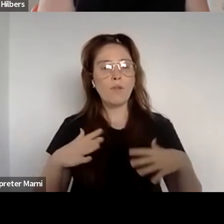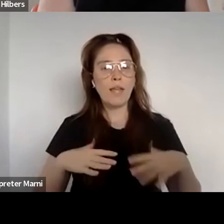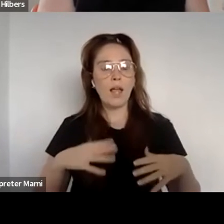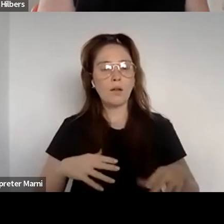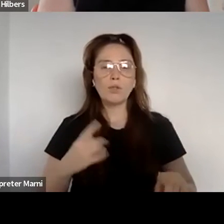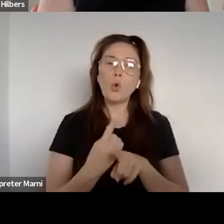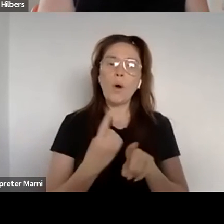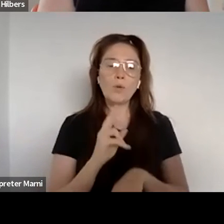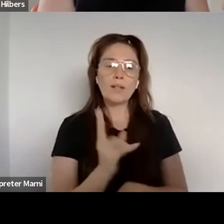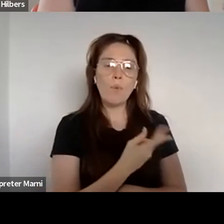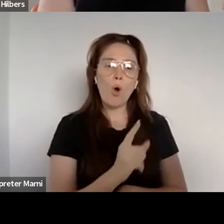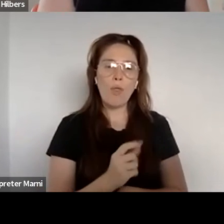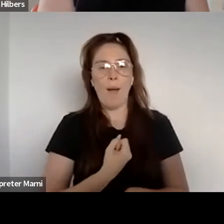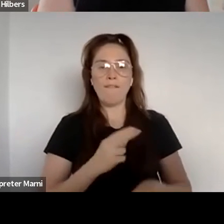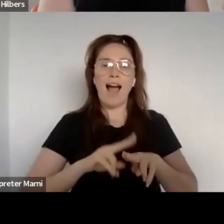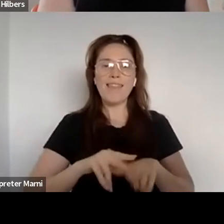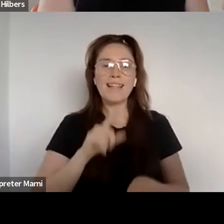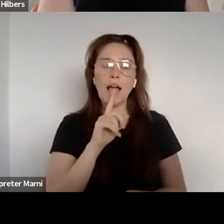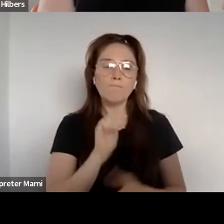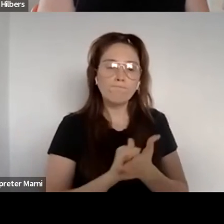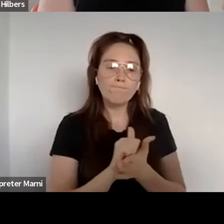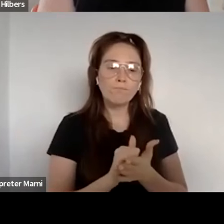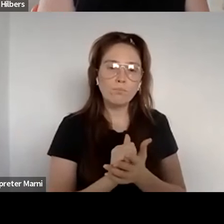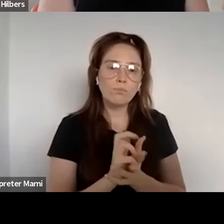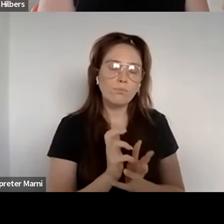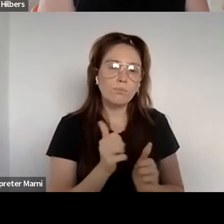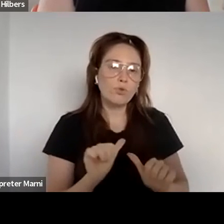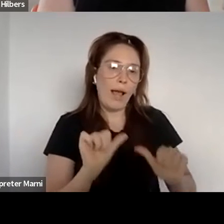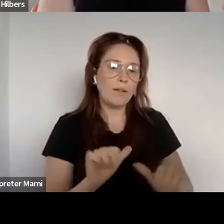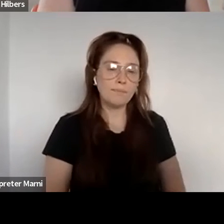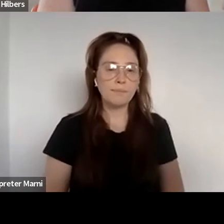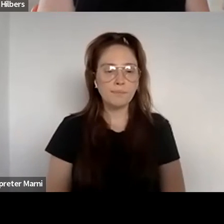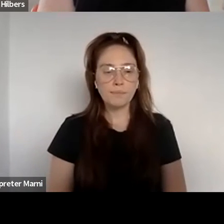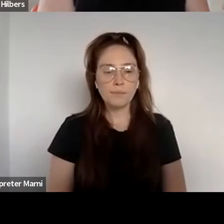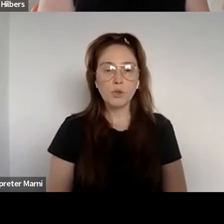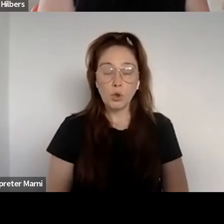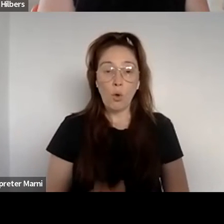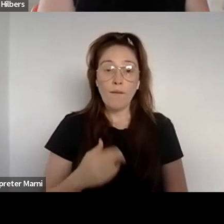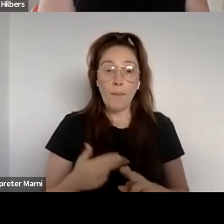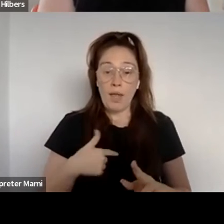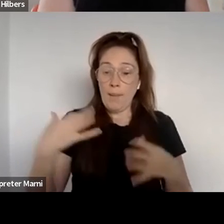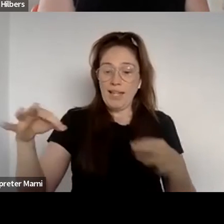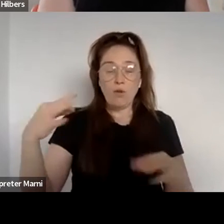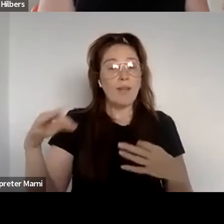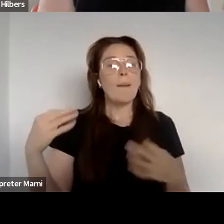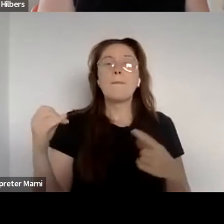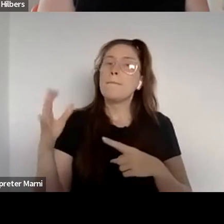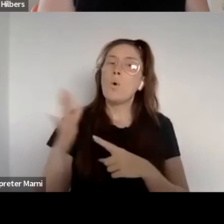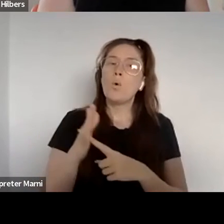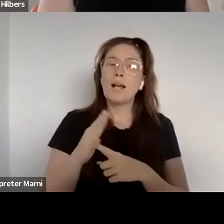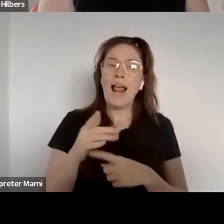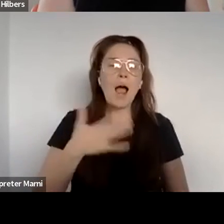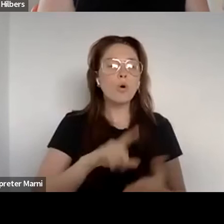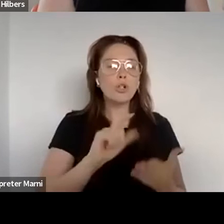It's really important to me that the materials are appropriate. And the reason why I thought embroidery was the